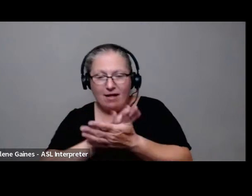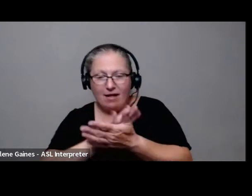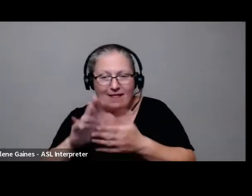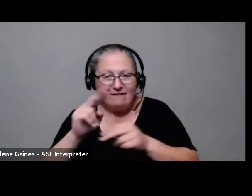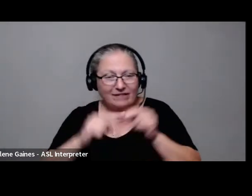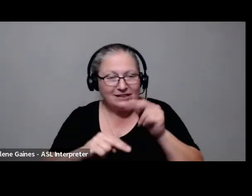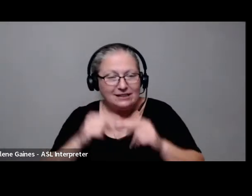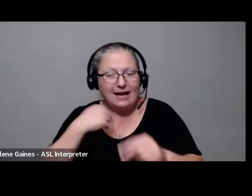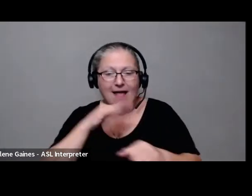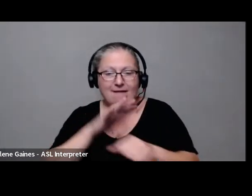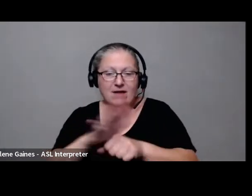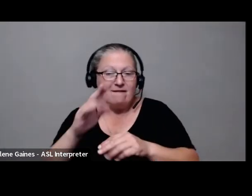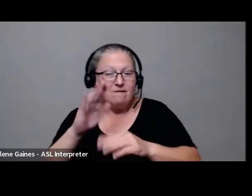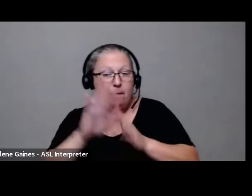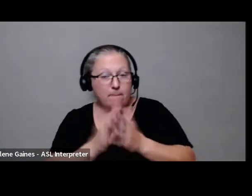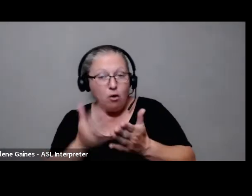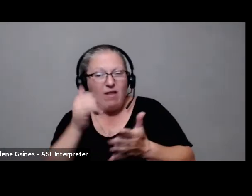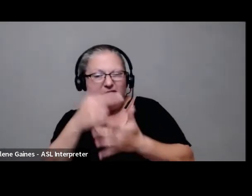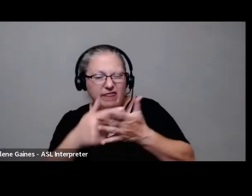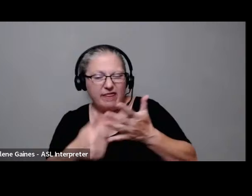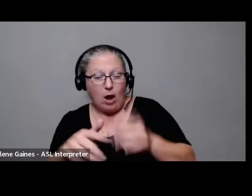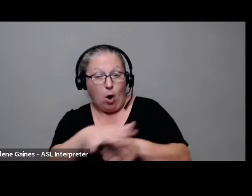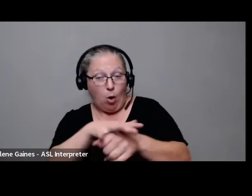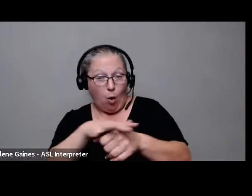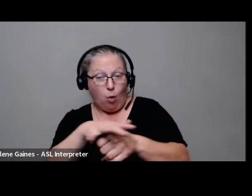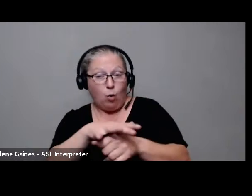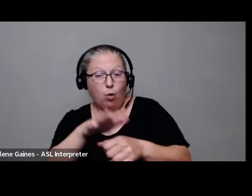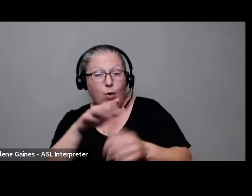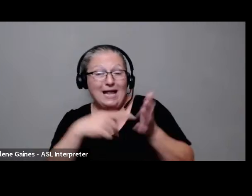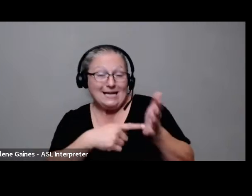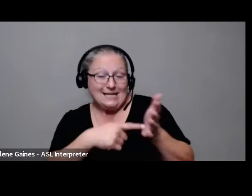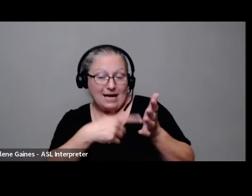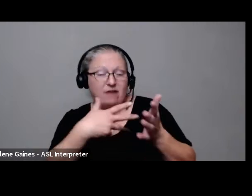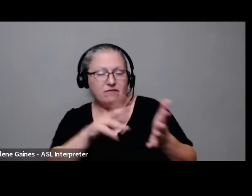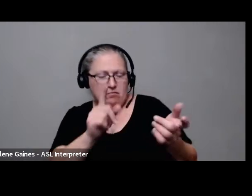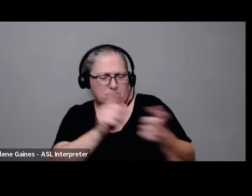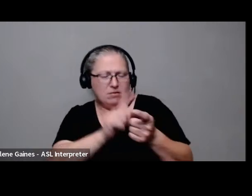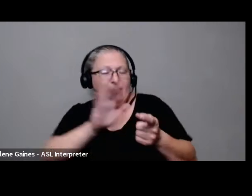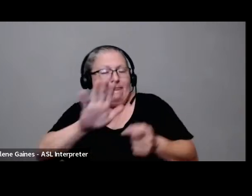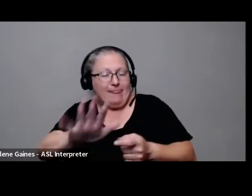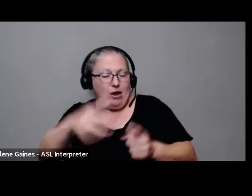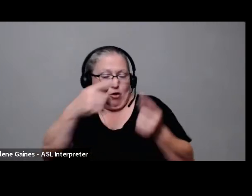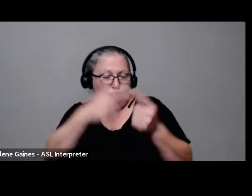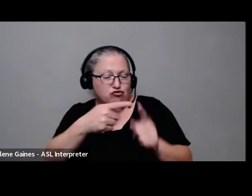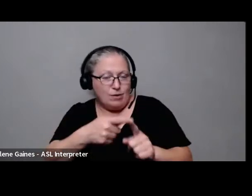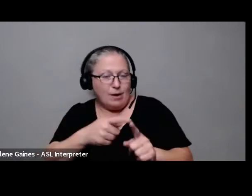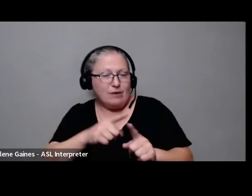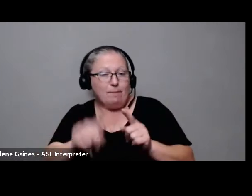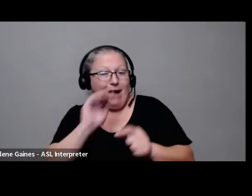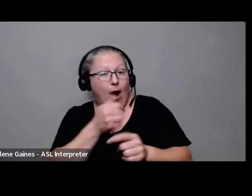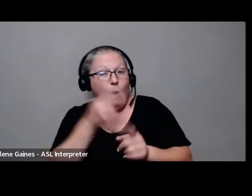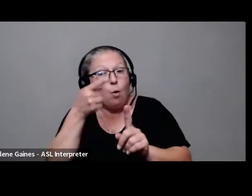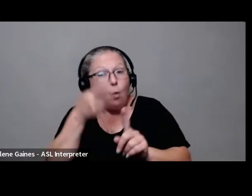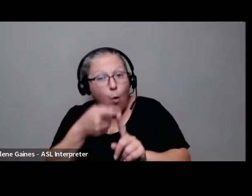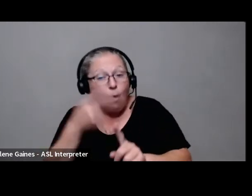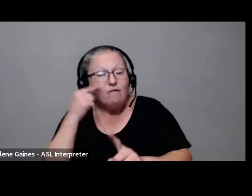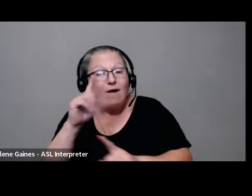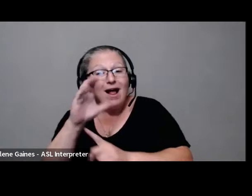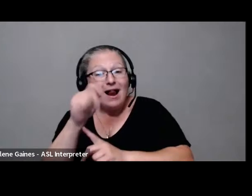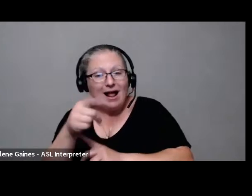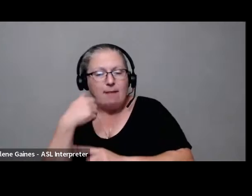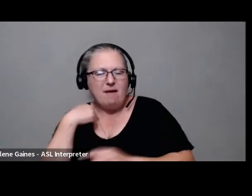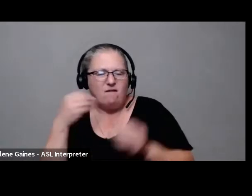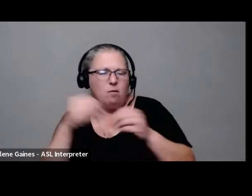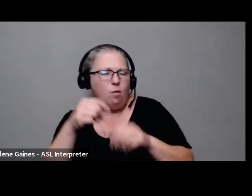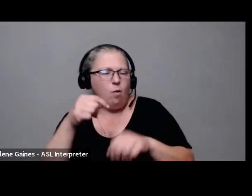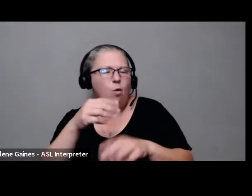that we have enough books, those types of things. So the local indicator, we have met those objectives, but our goals within the LCAP, we still have much room to grow.